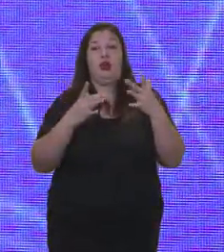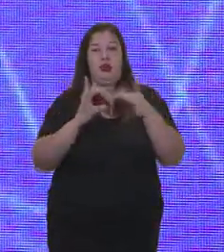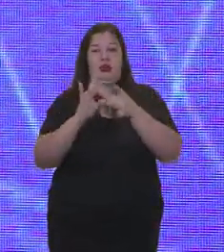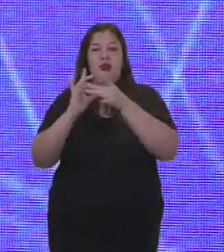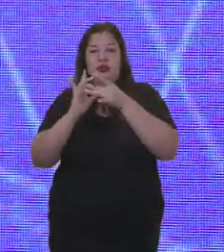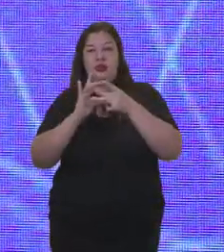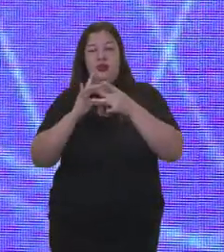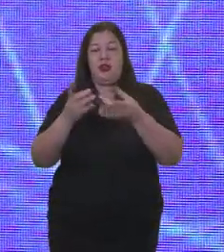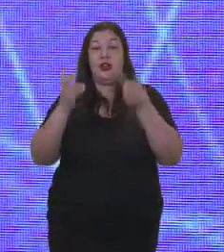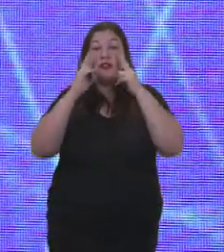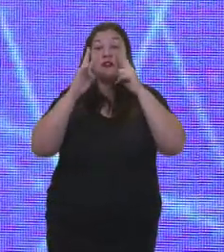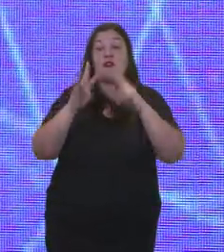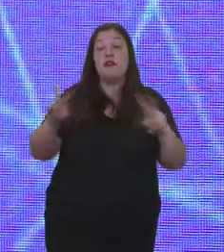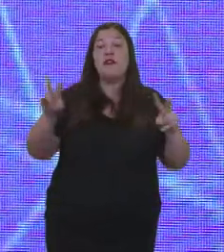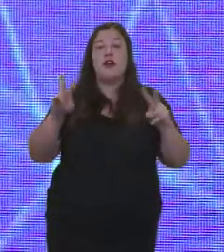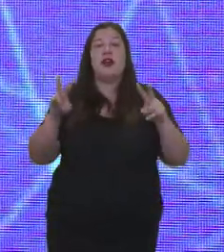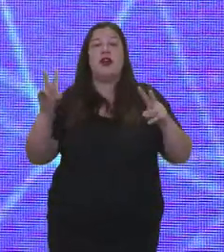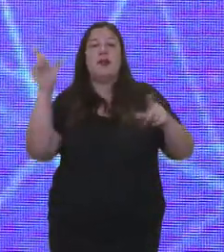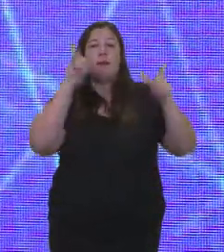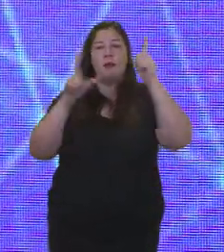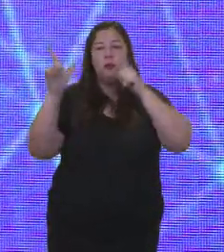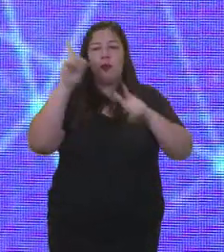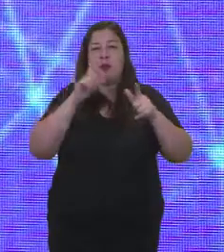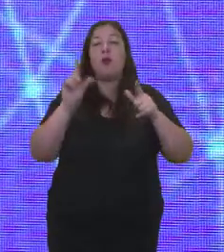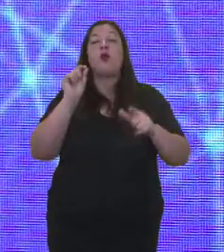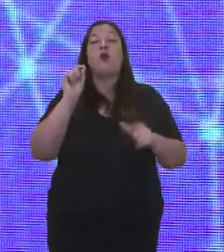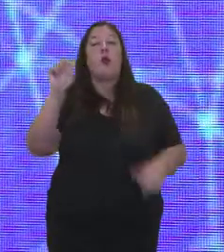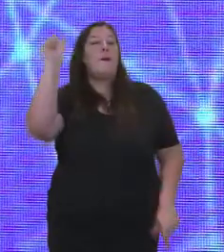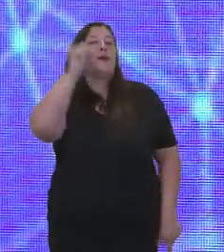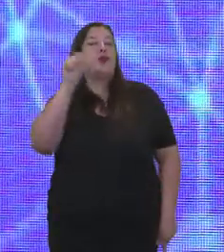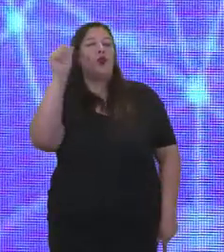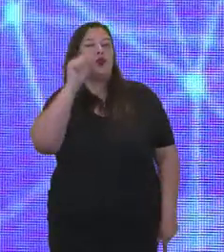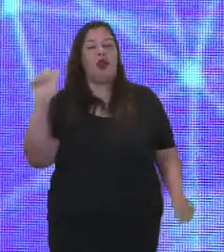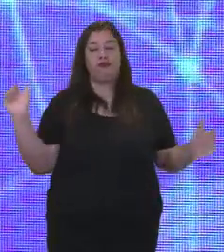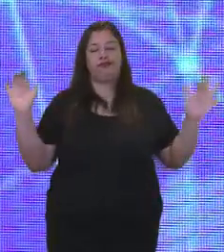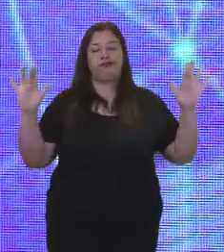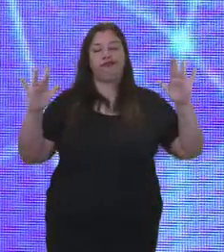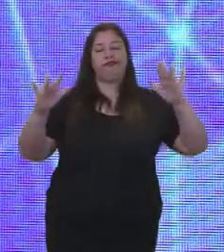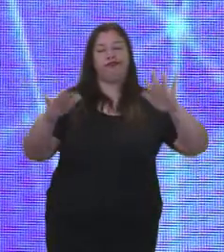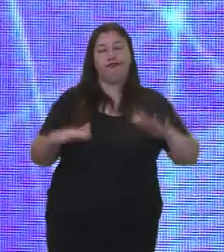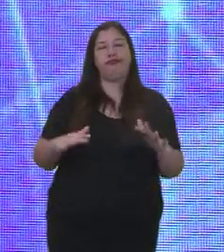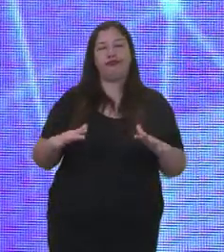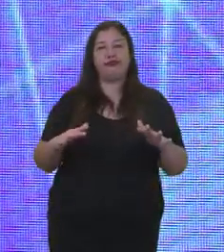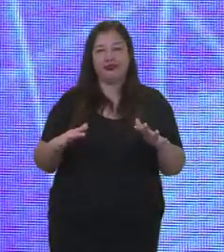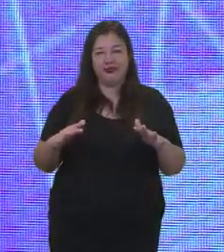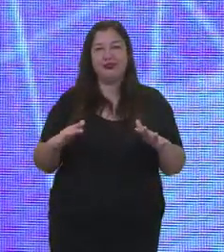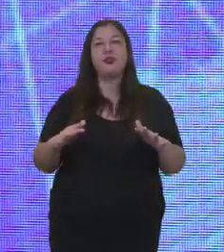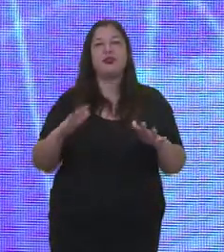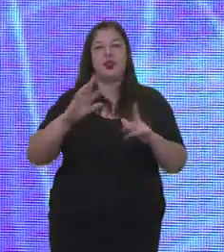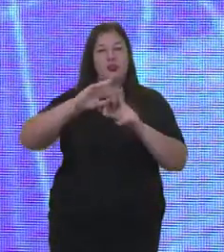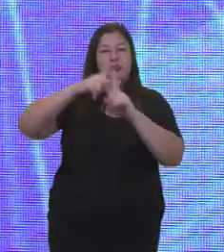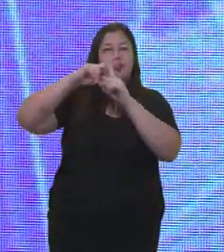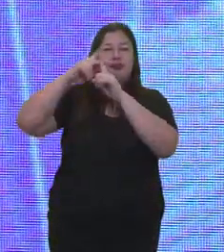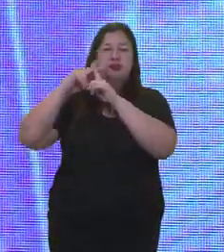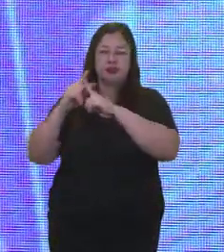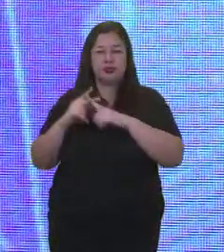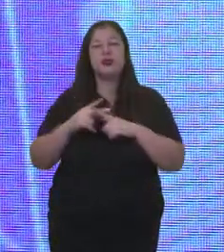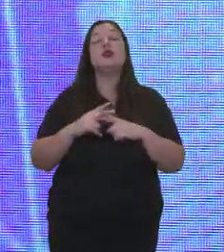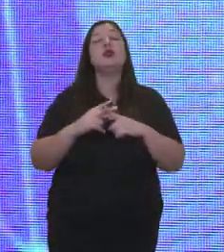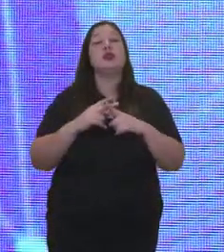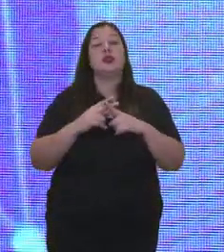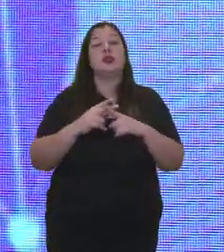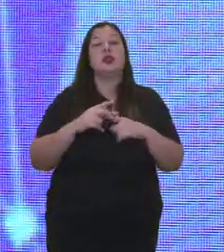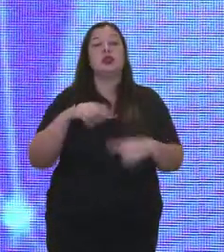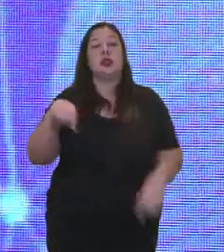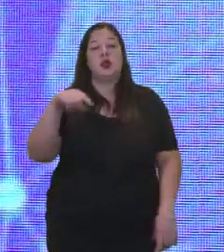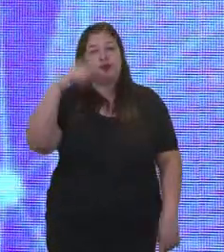advisor, a businesswoman. I want to see many women. I want to see many of my people for the